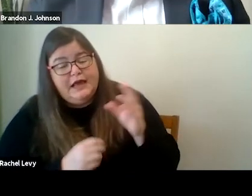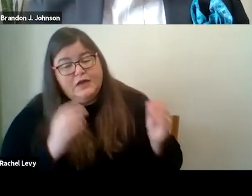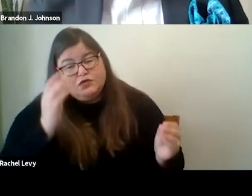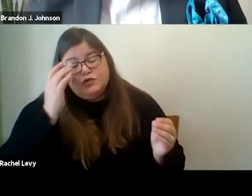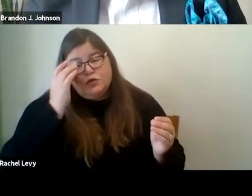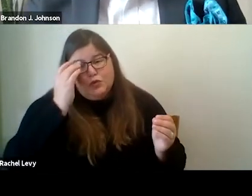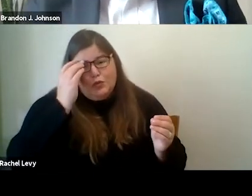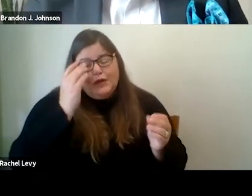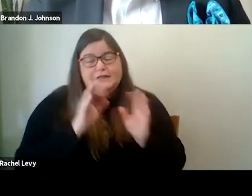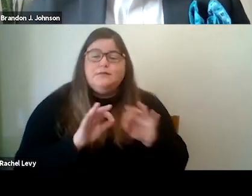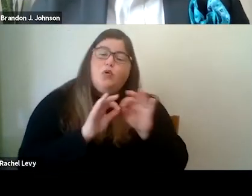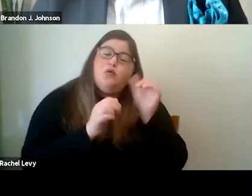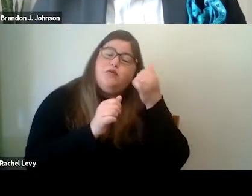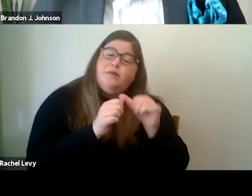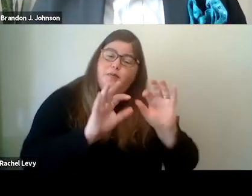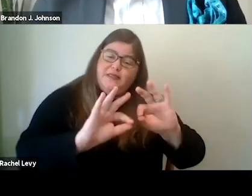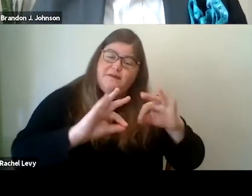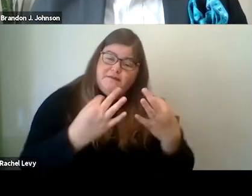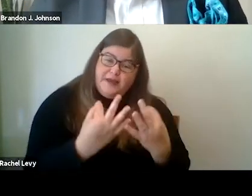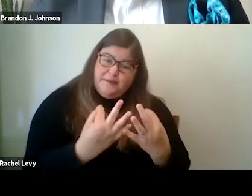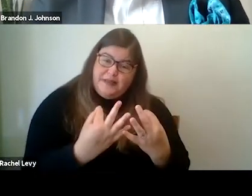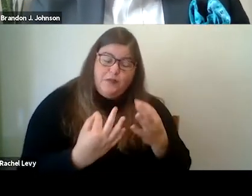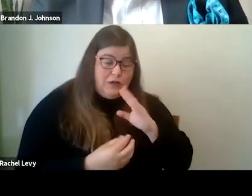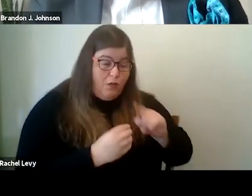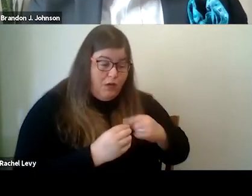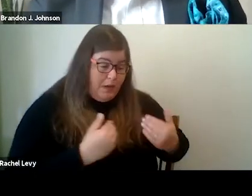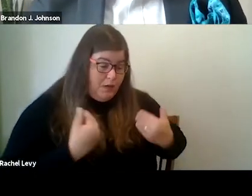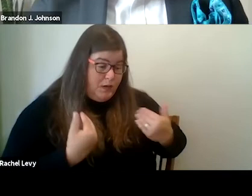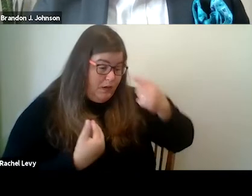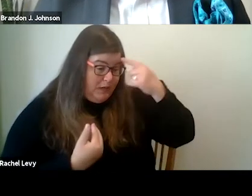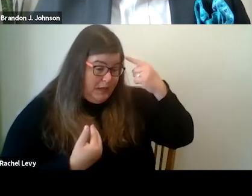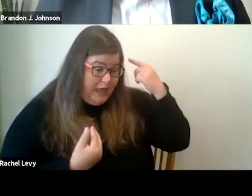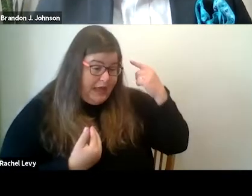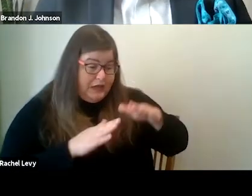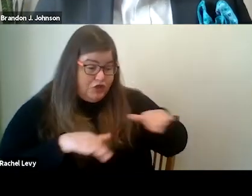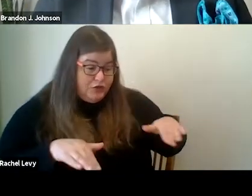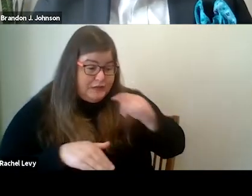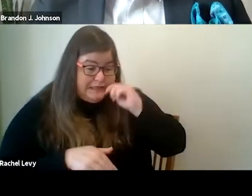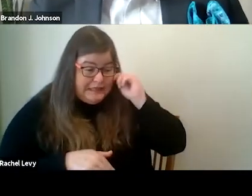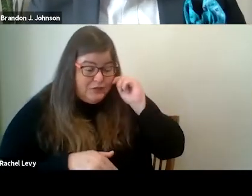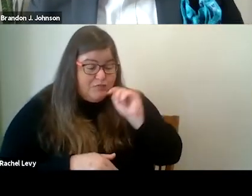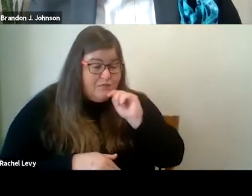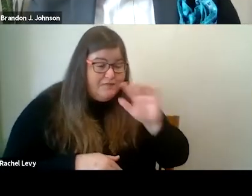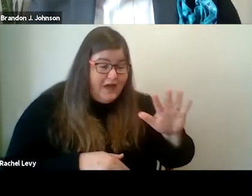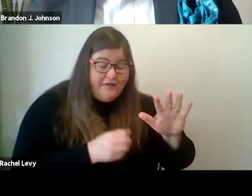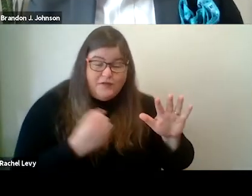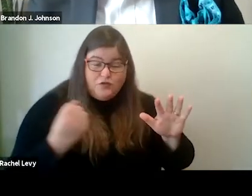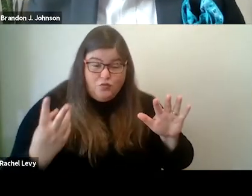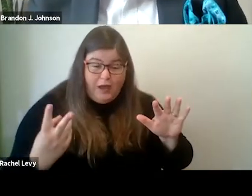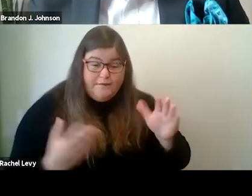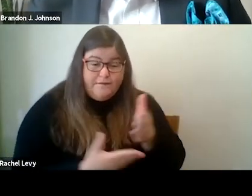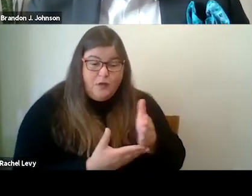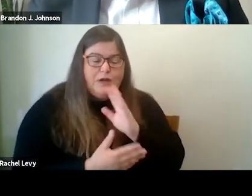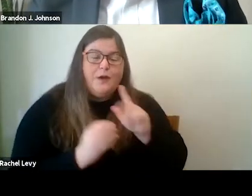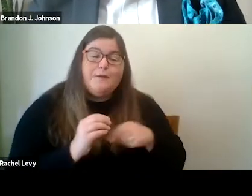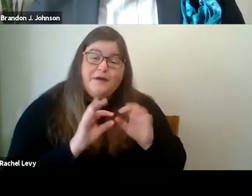it's important to remember the family. As we talk about young Black children between the ages of 5 and 12, we're talking about a